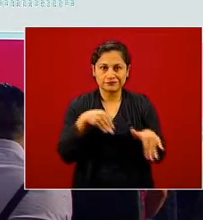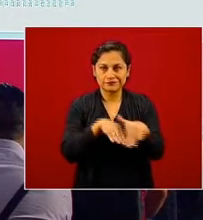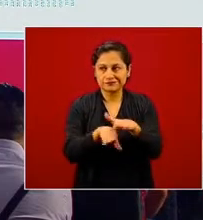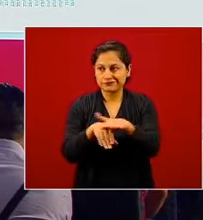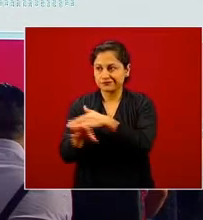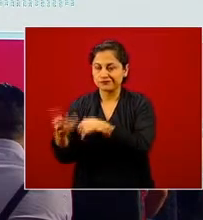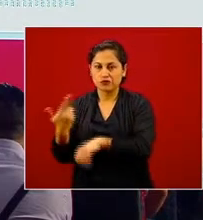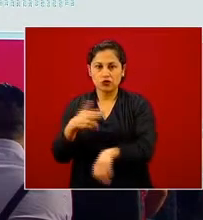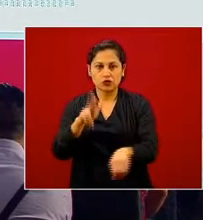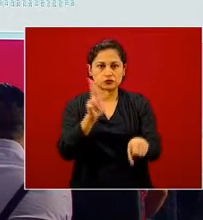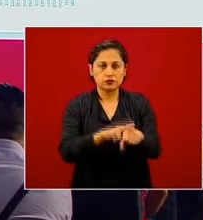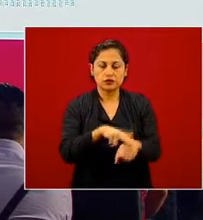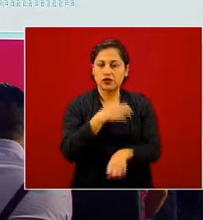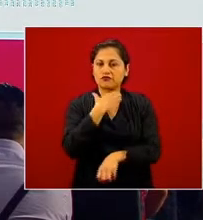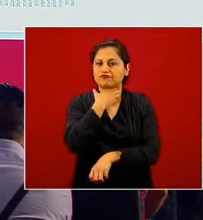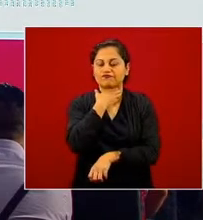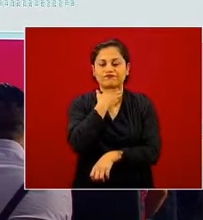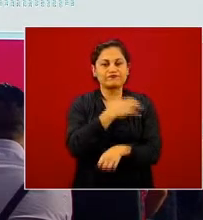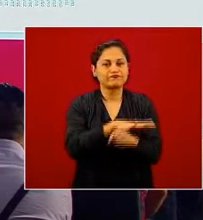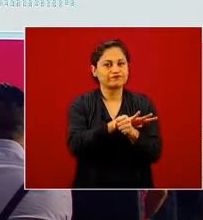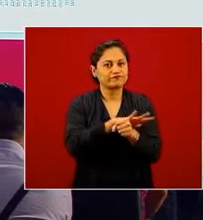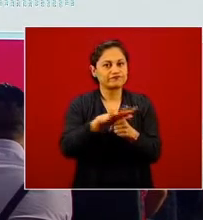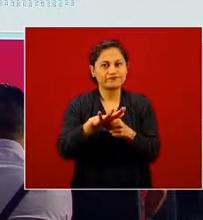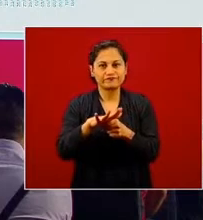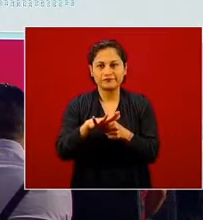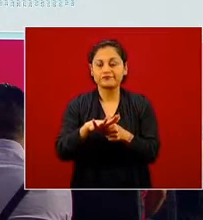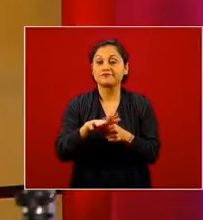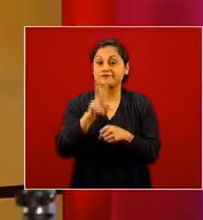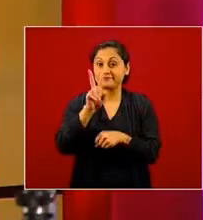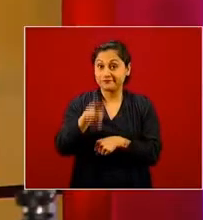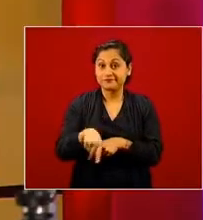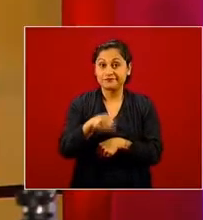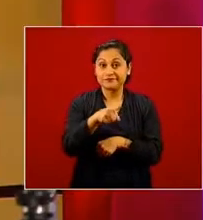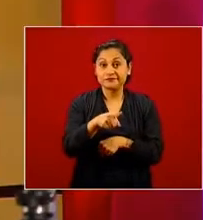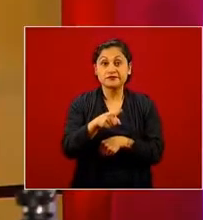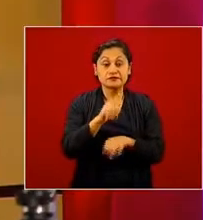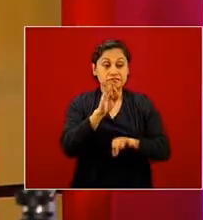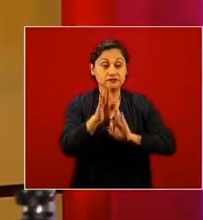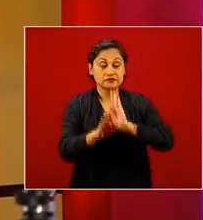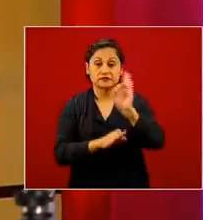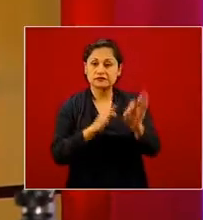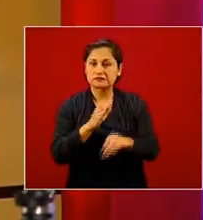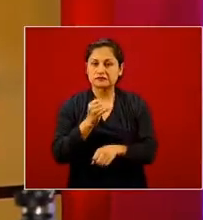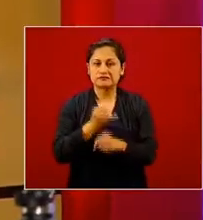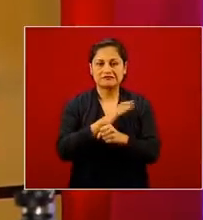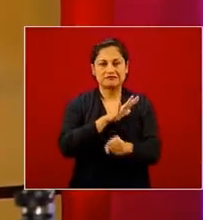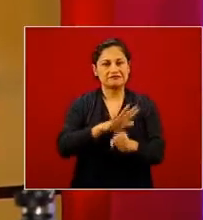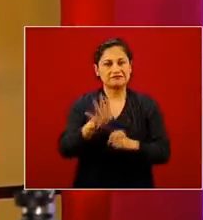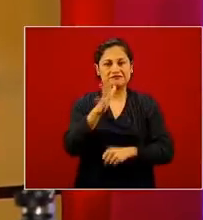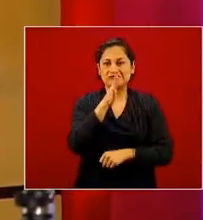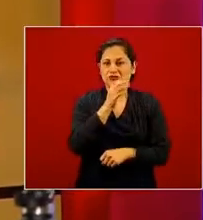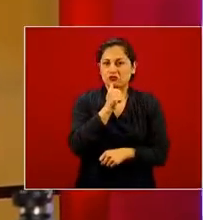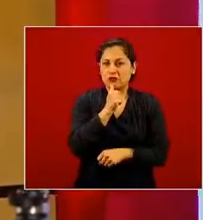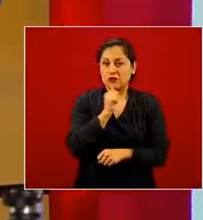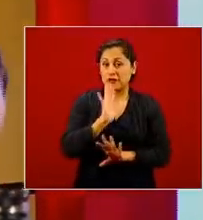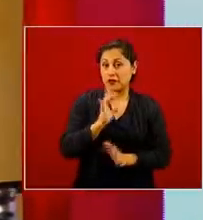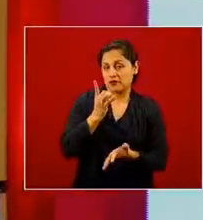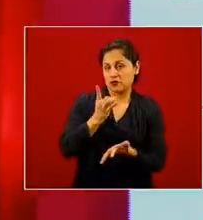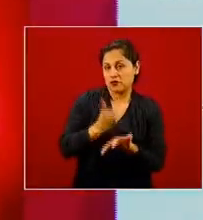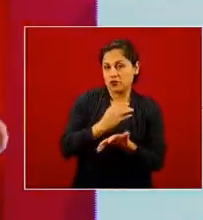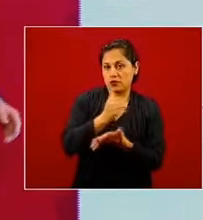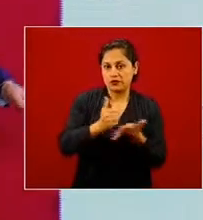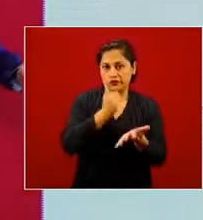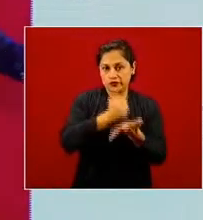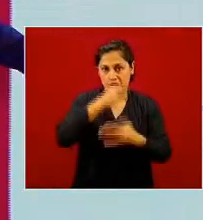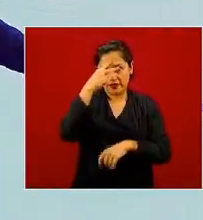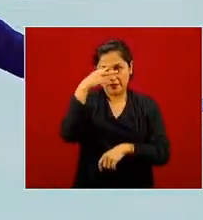That would have collapsed our health system. We wouldn't have been able to receive so many people. And we're